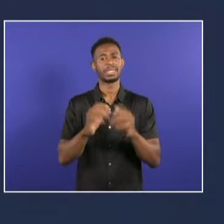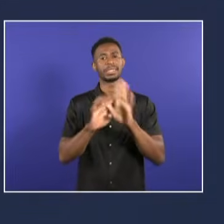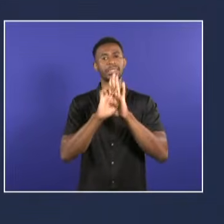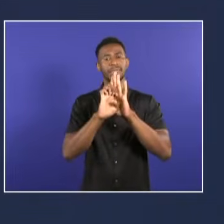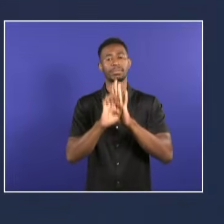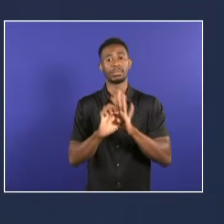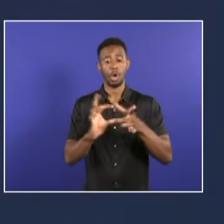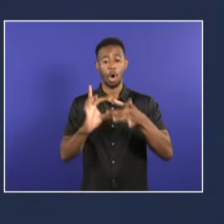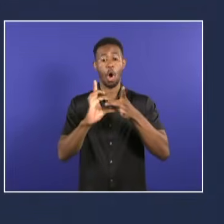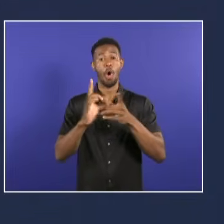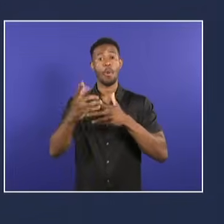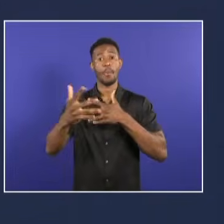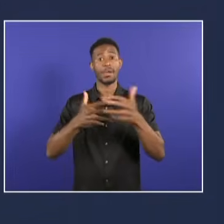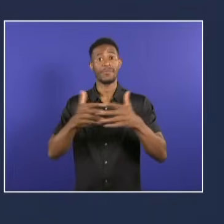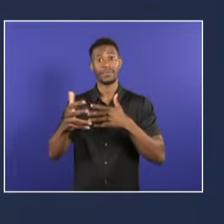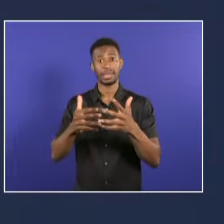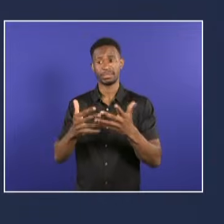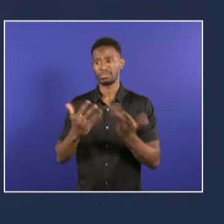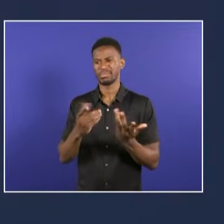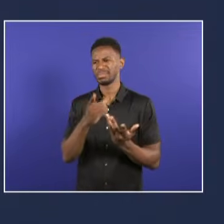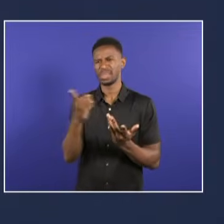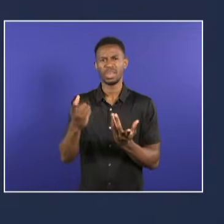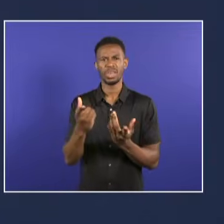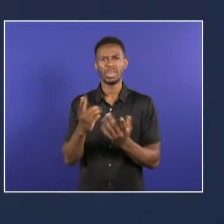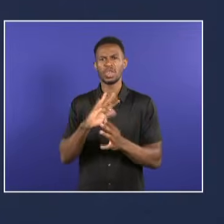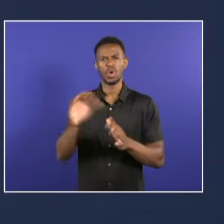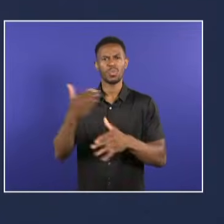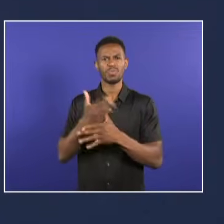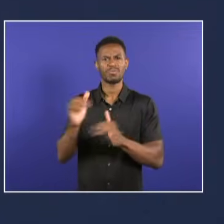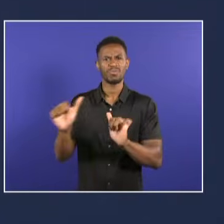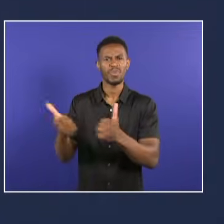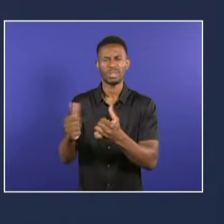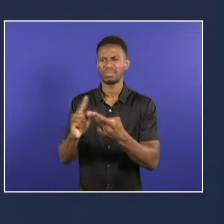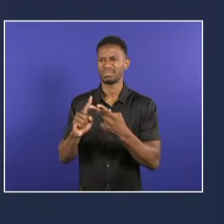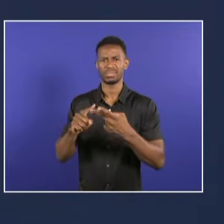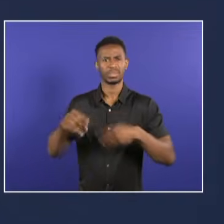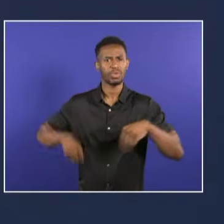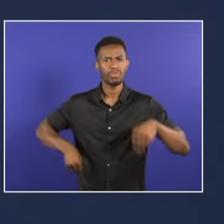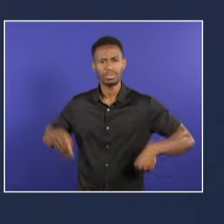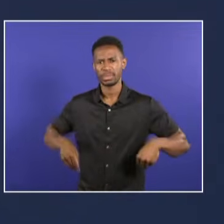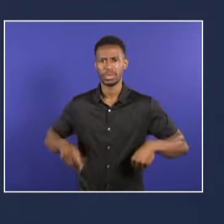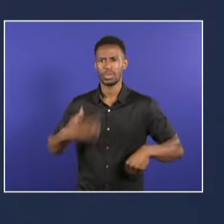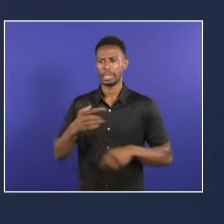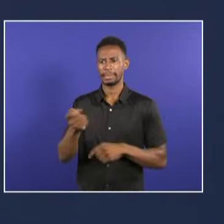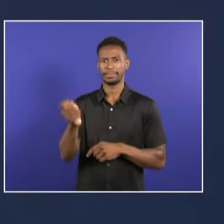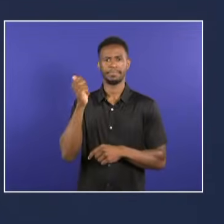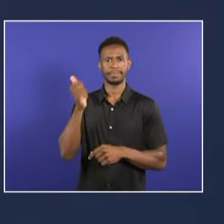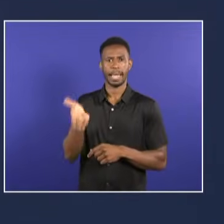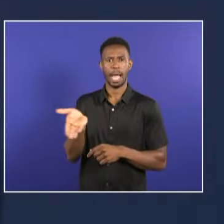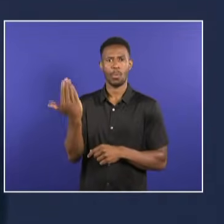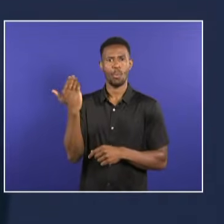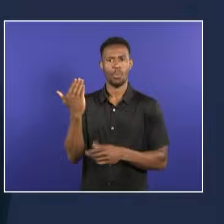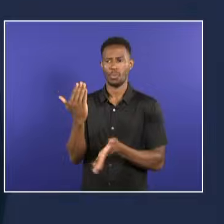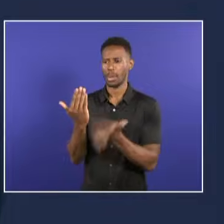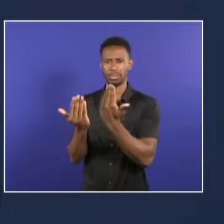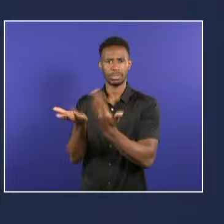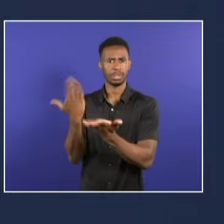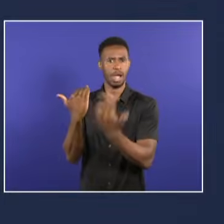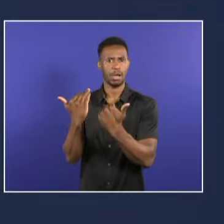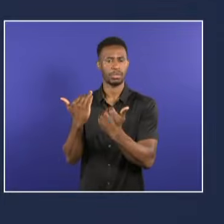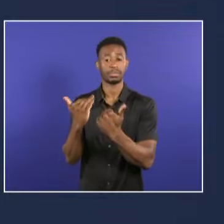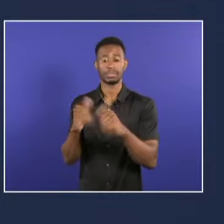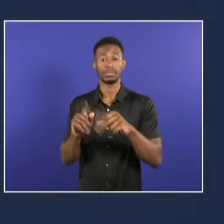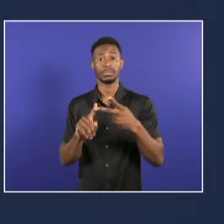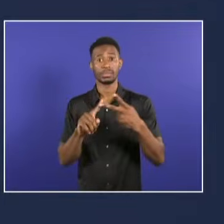replacing corruption and inefficiency with a system that works. In education, we are